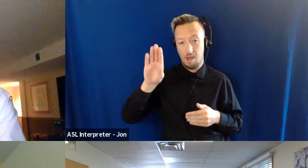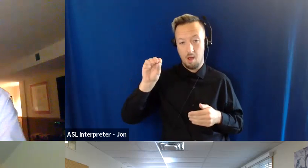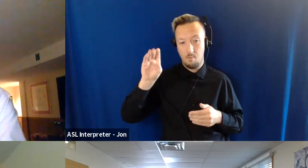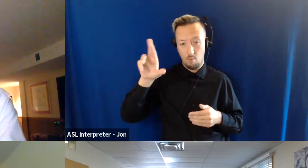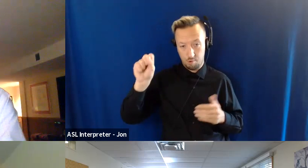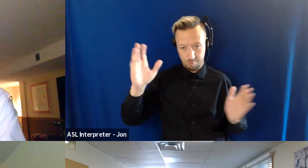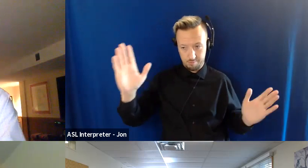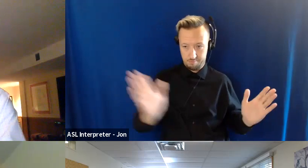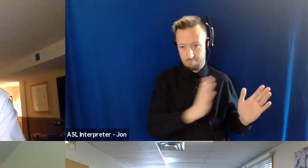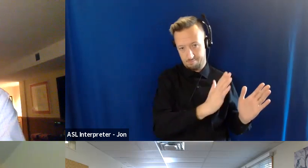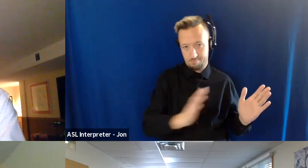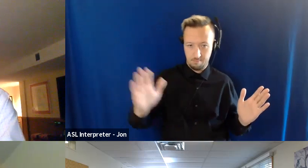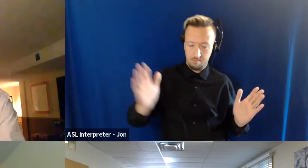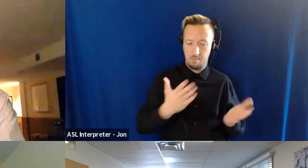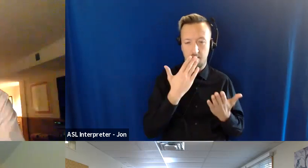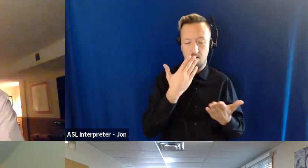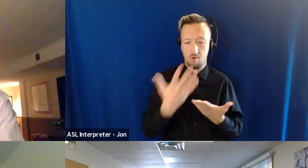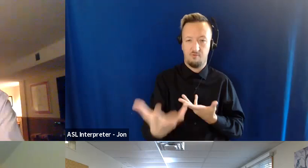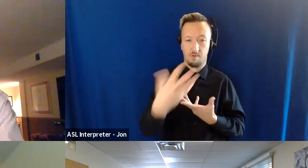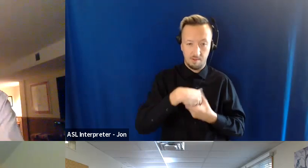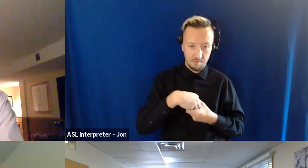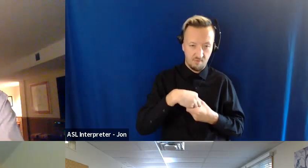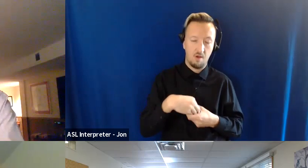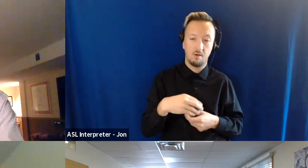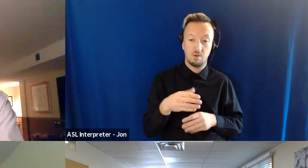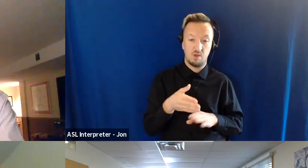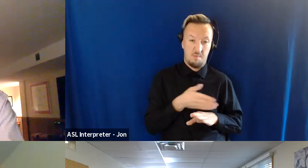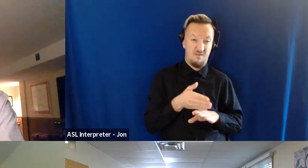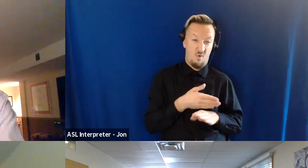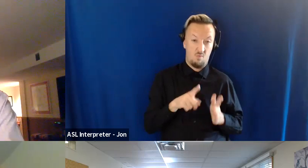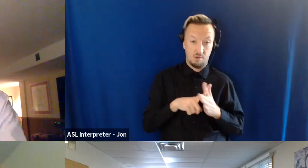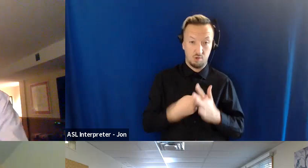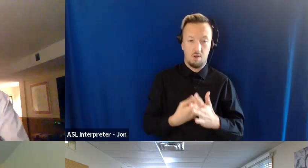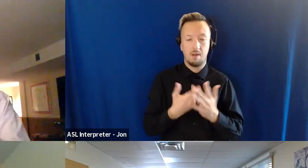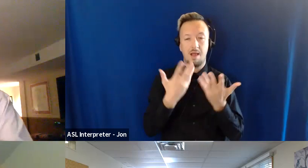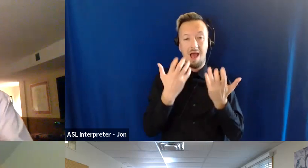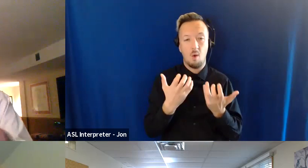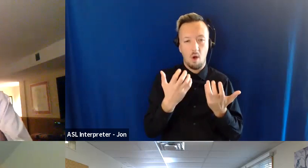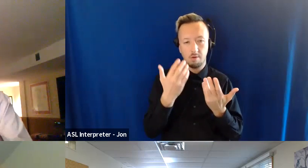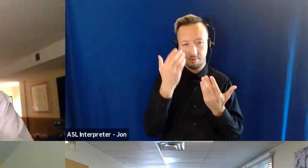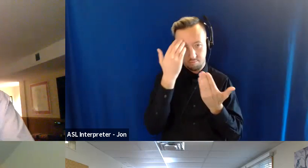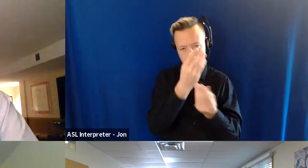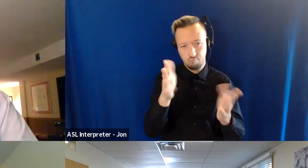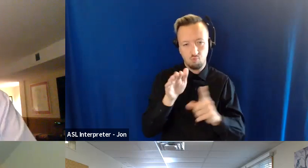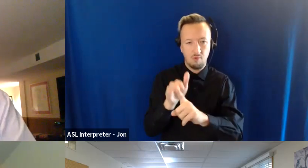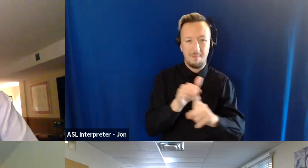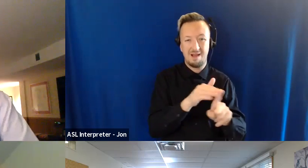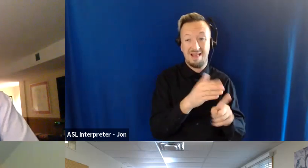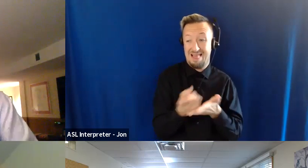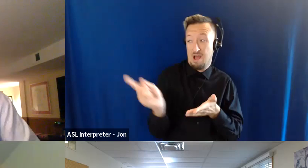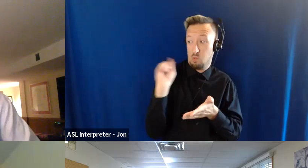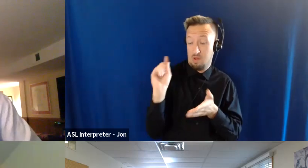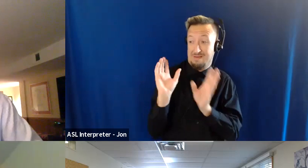you for participating. Prior to us getting started here, I just wanted to remind folks that we had a meeting last week and you